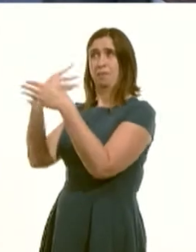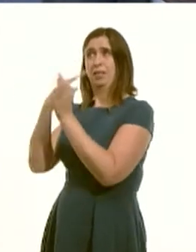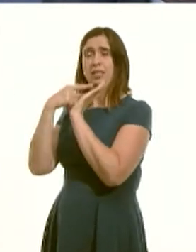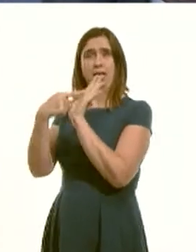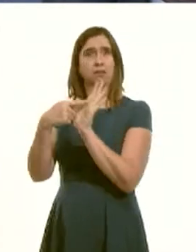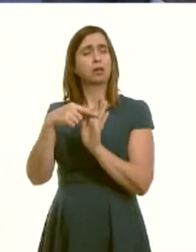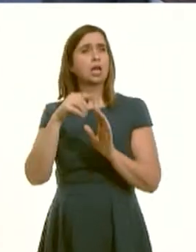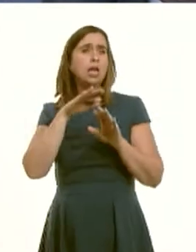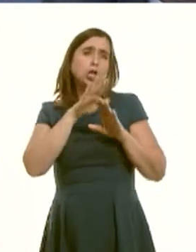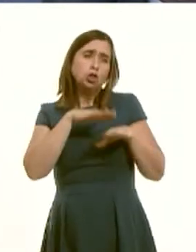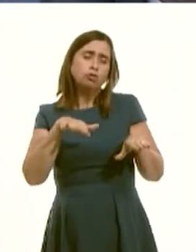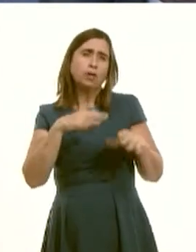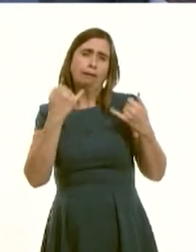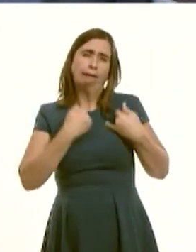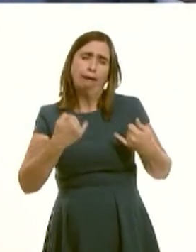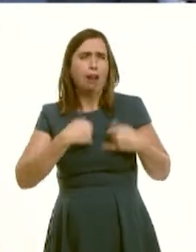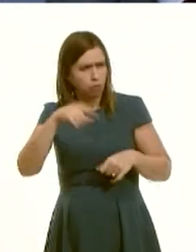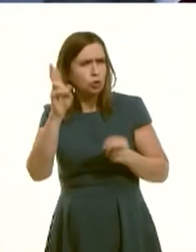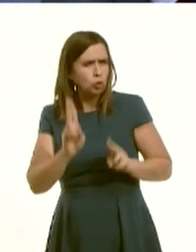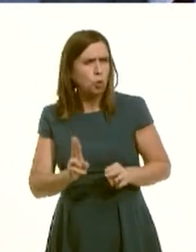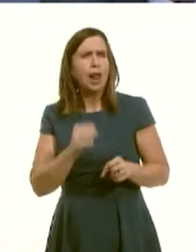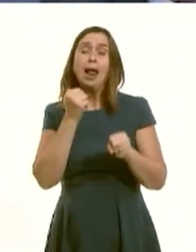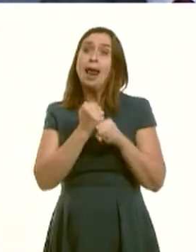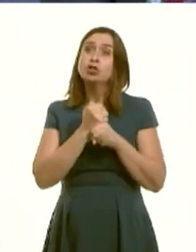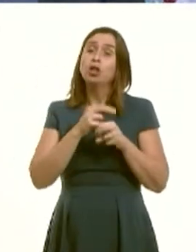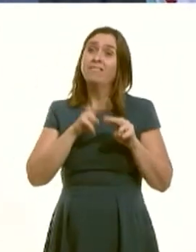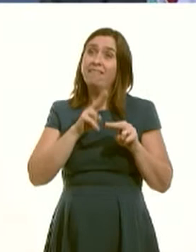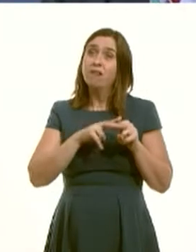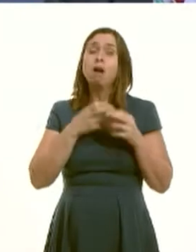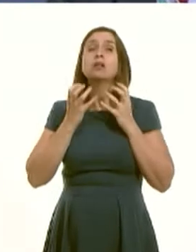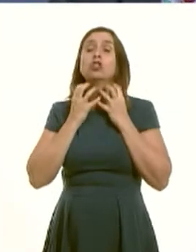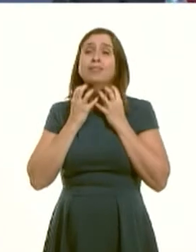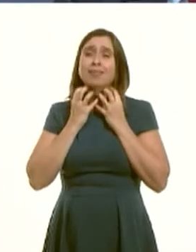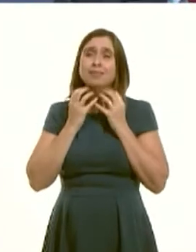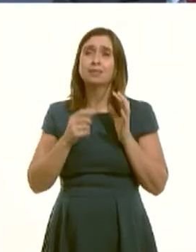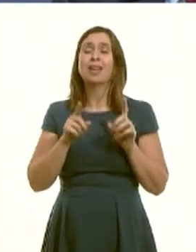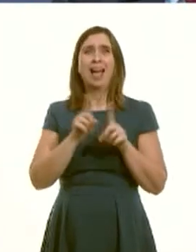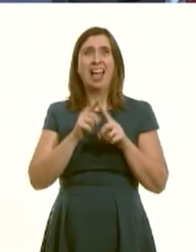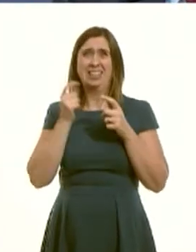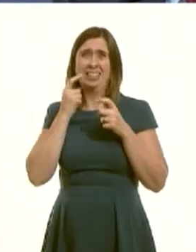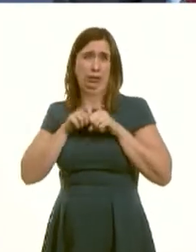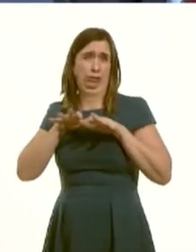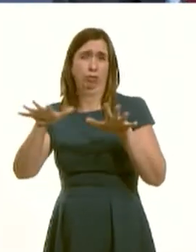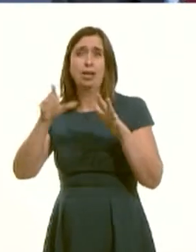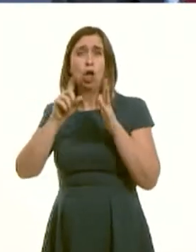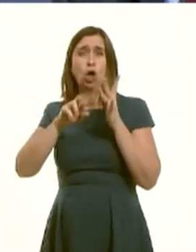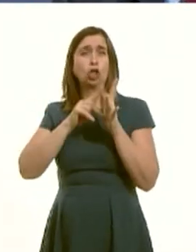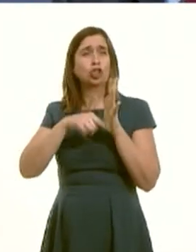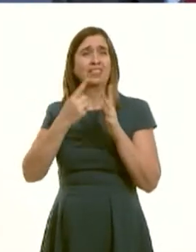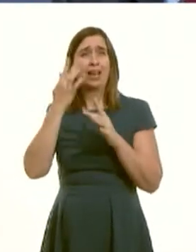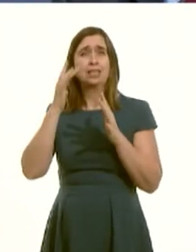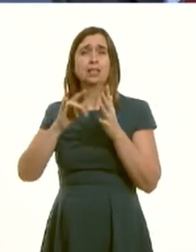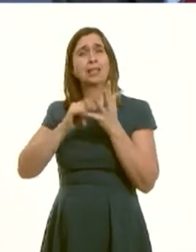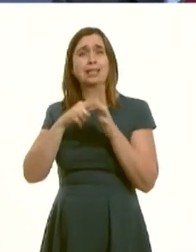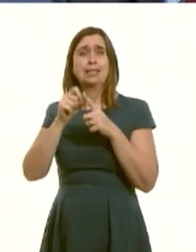sending children to school when they're suffering from illnesses such as glandular fever and tonsillitis, as well as infectious conditions such as conjunctivitis, slap cheek